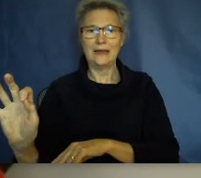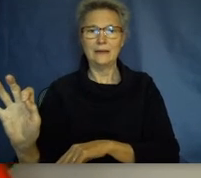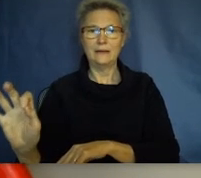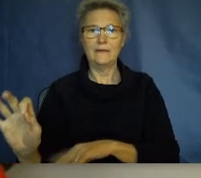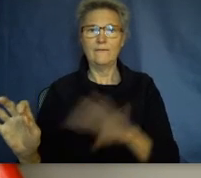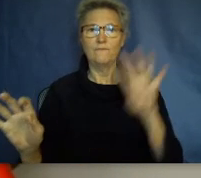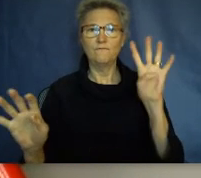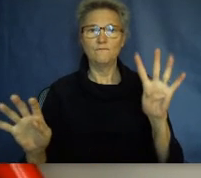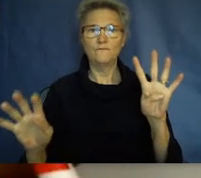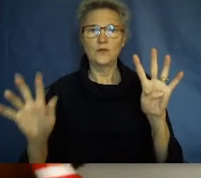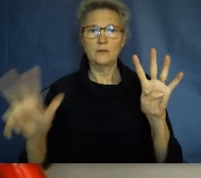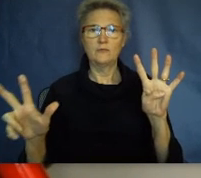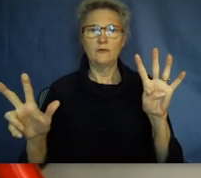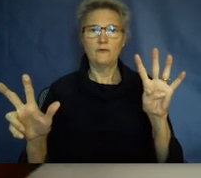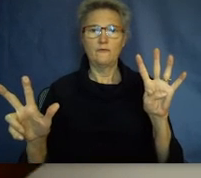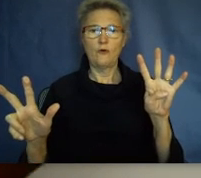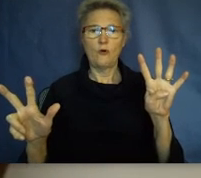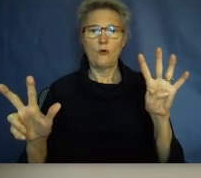9.